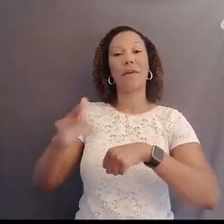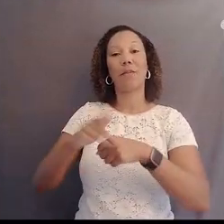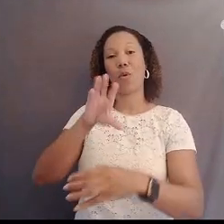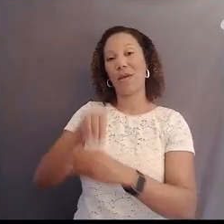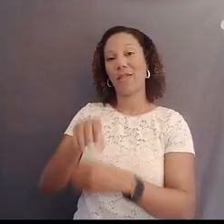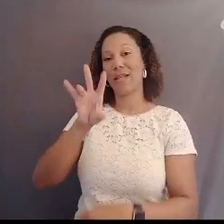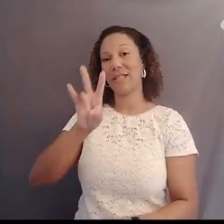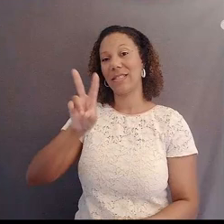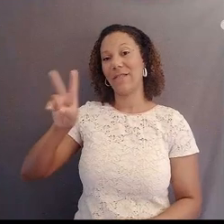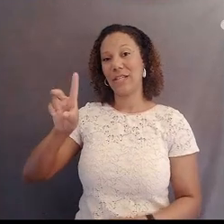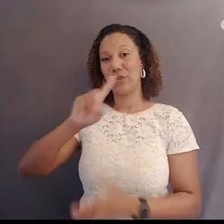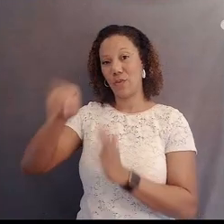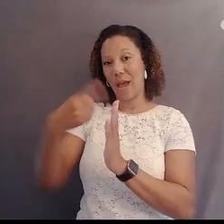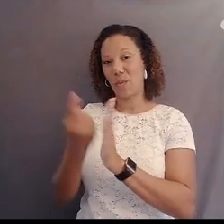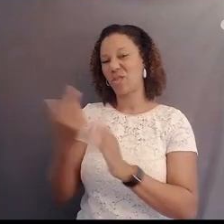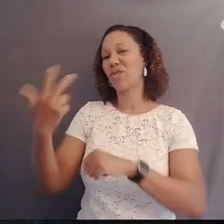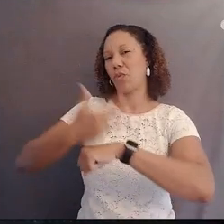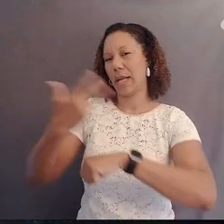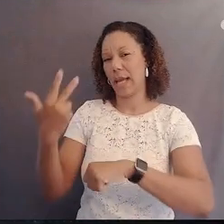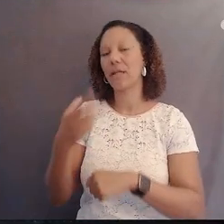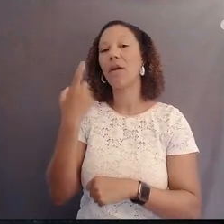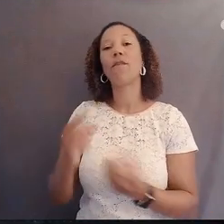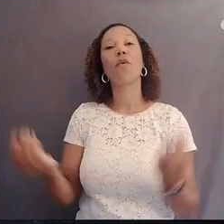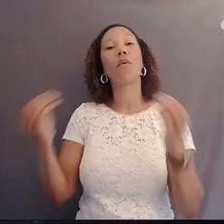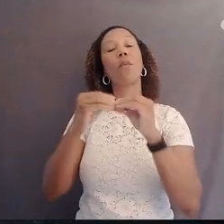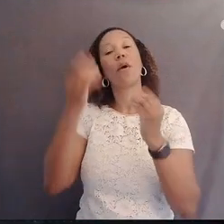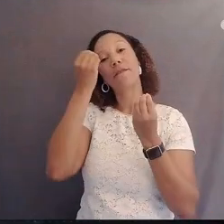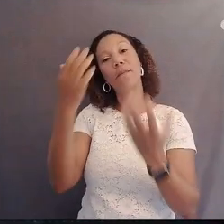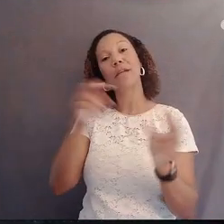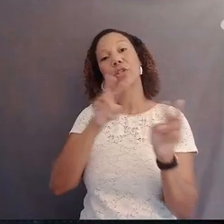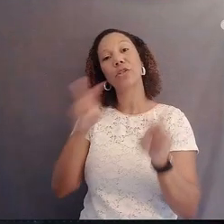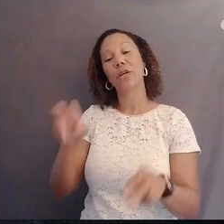information about testing as well as the county's public health order, visit